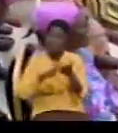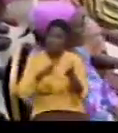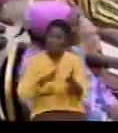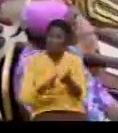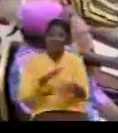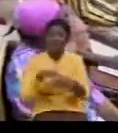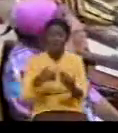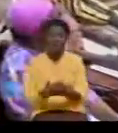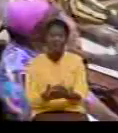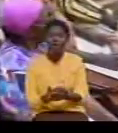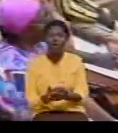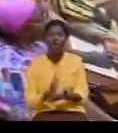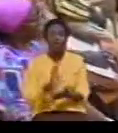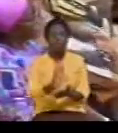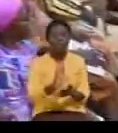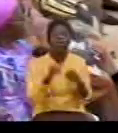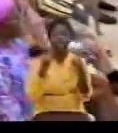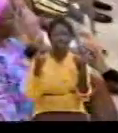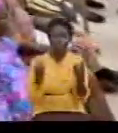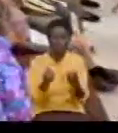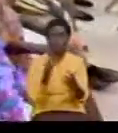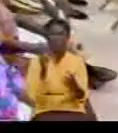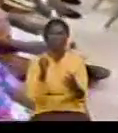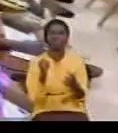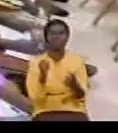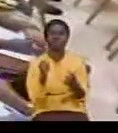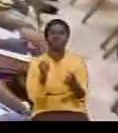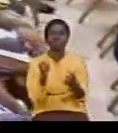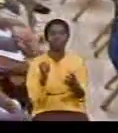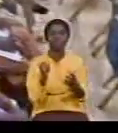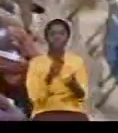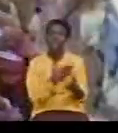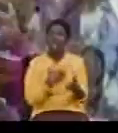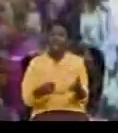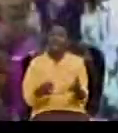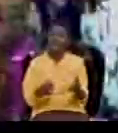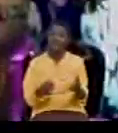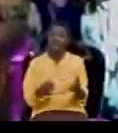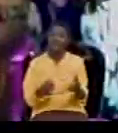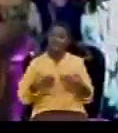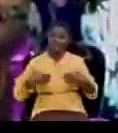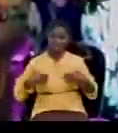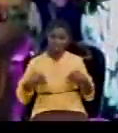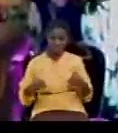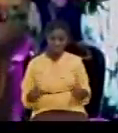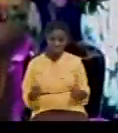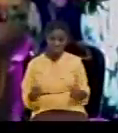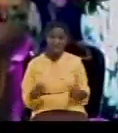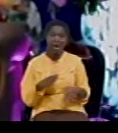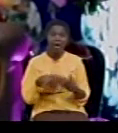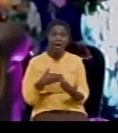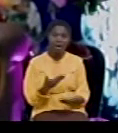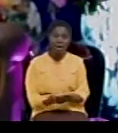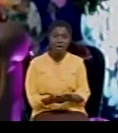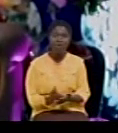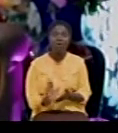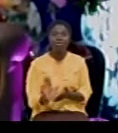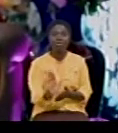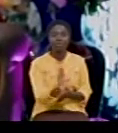forgiveth all thine iniquities and healeth all